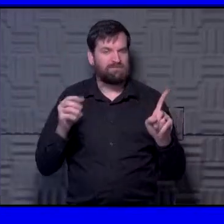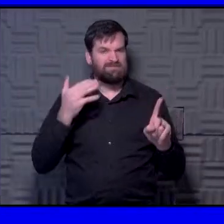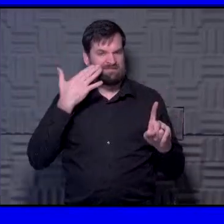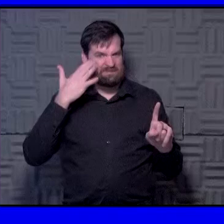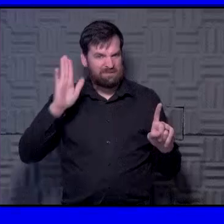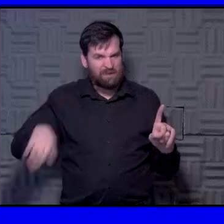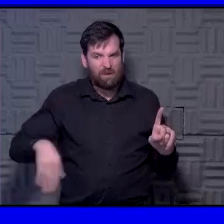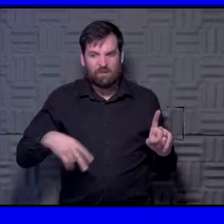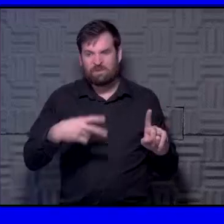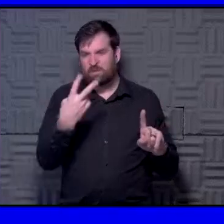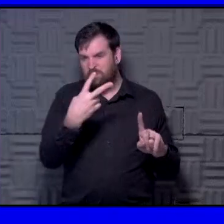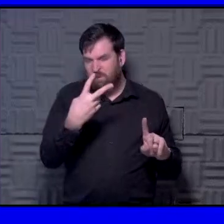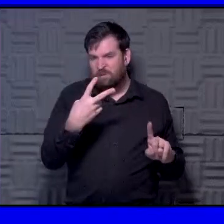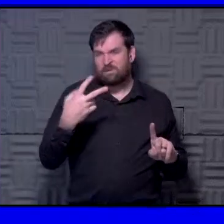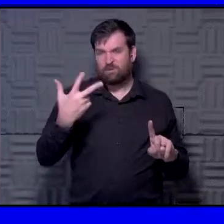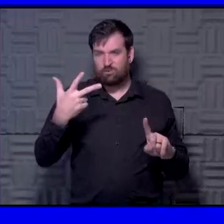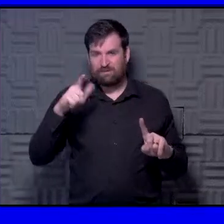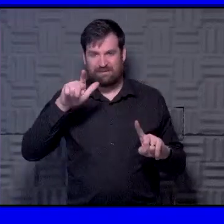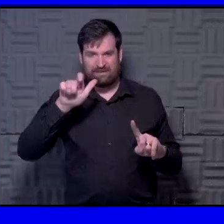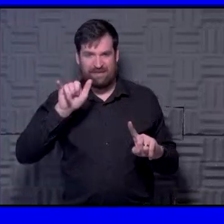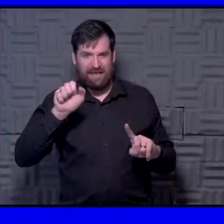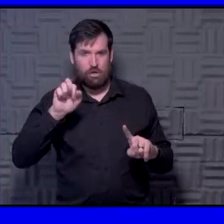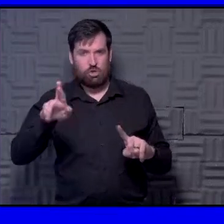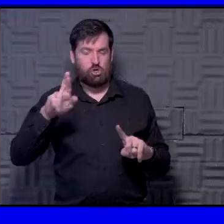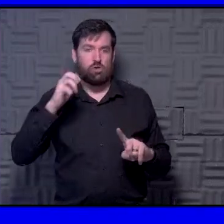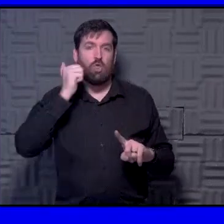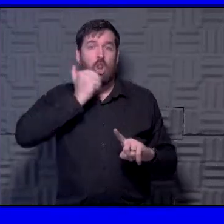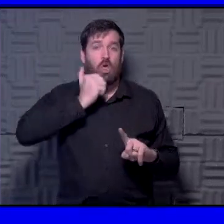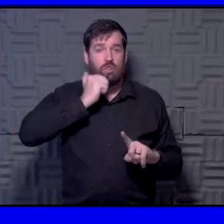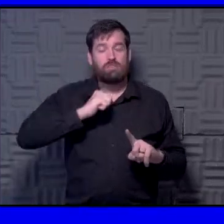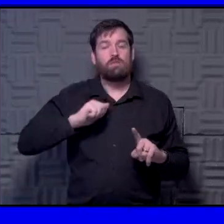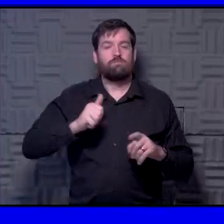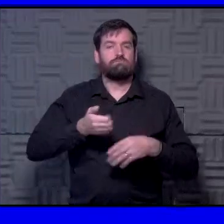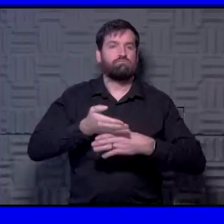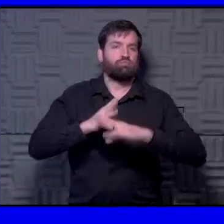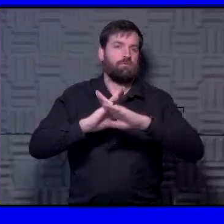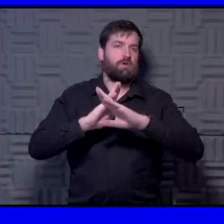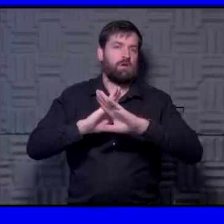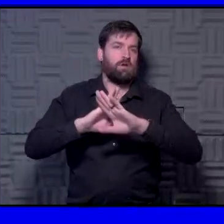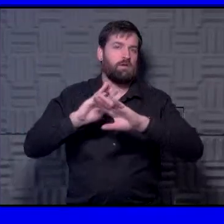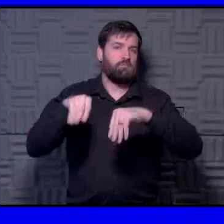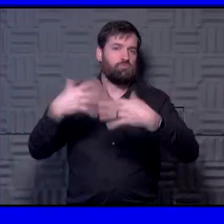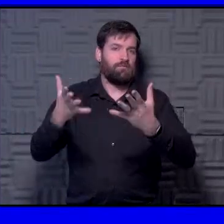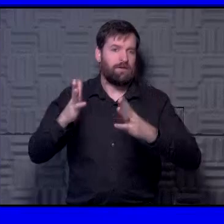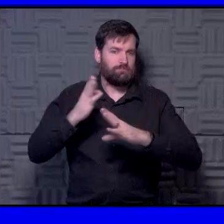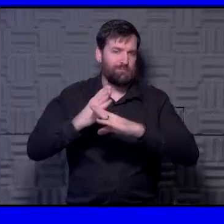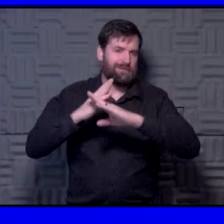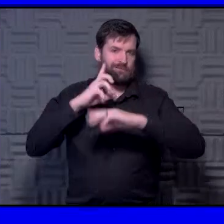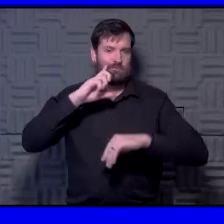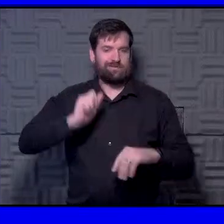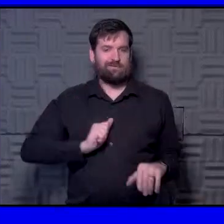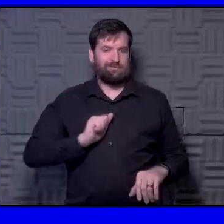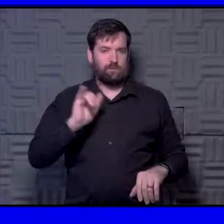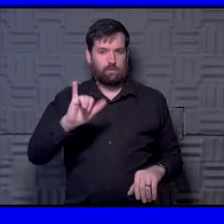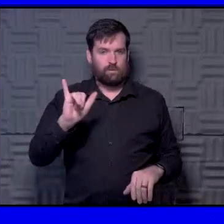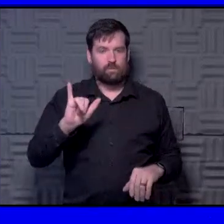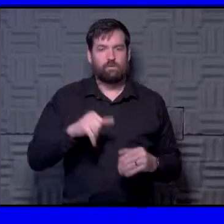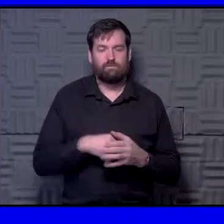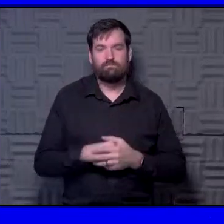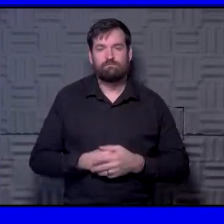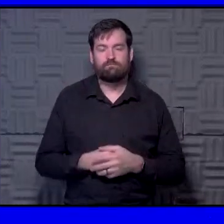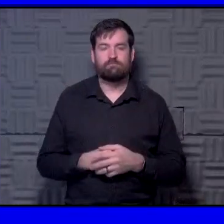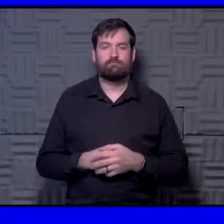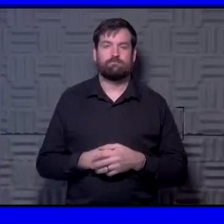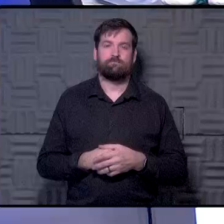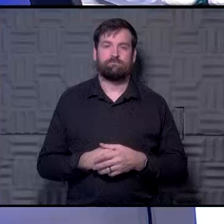even those 2 to 3 layer cloth masks do provide the wearer with some amount of protection as well. So it's a dual kind